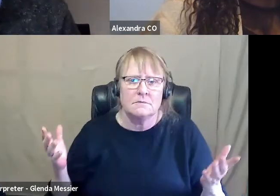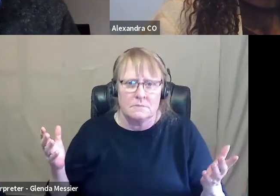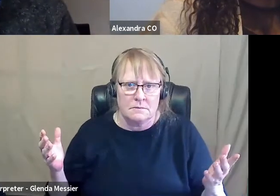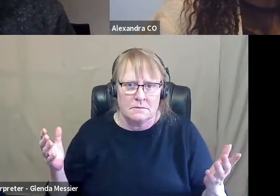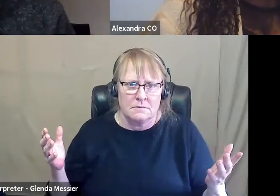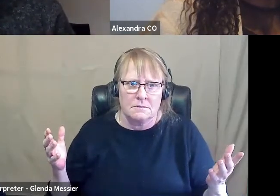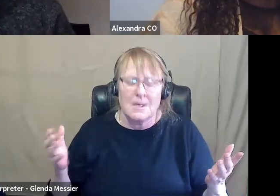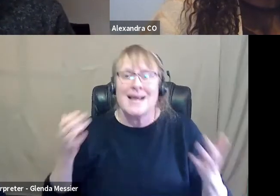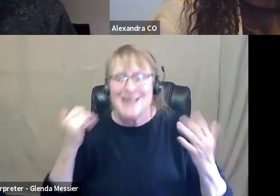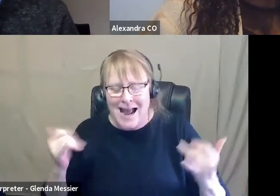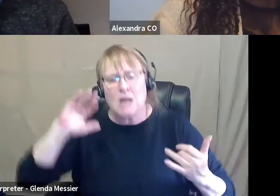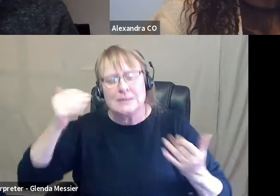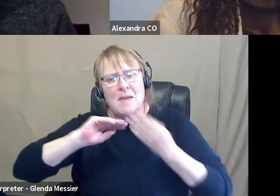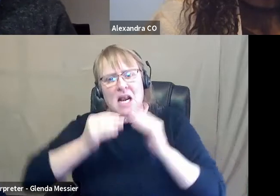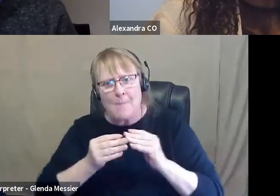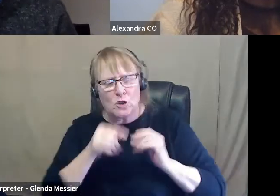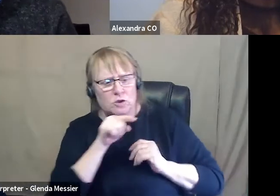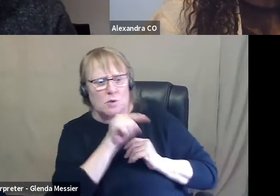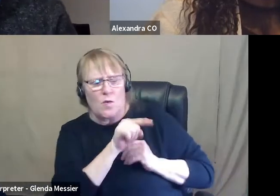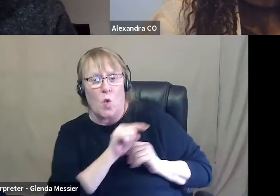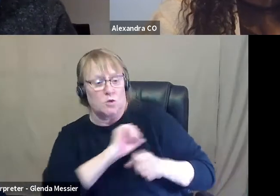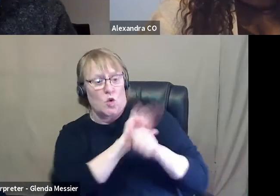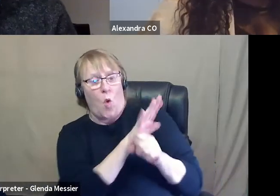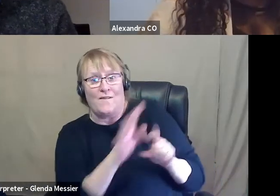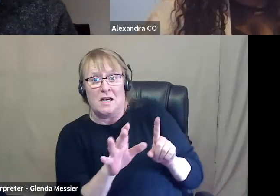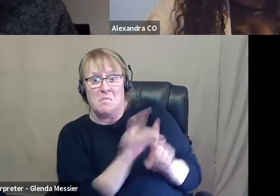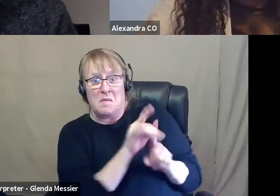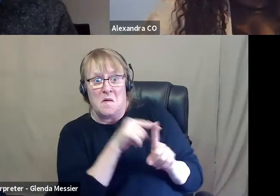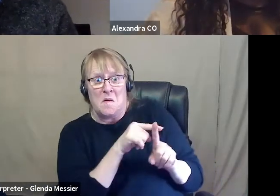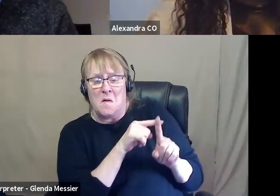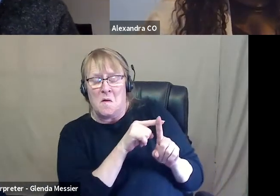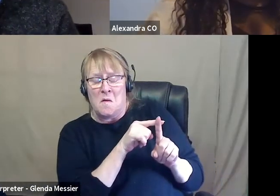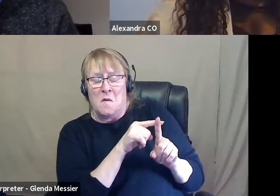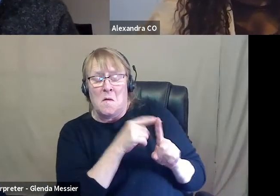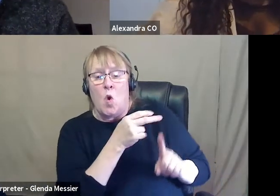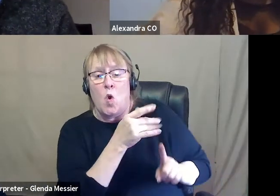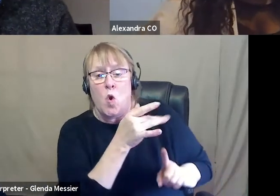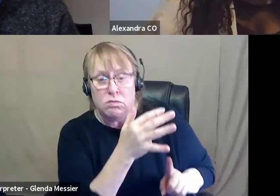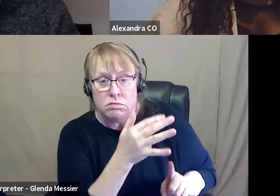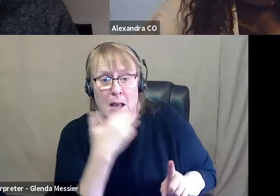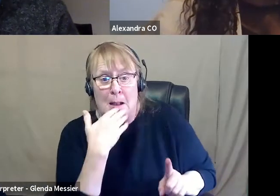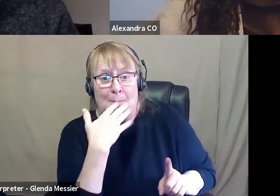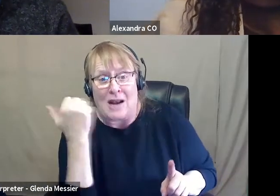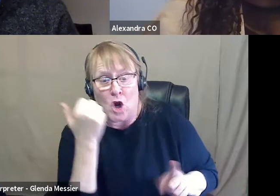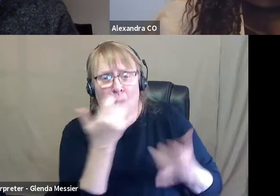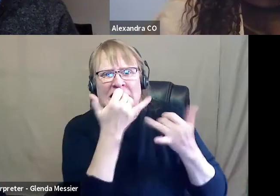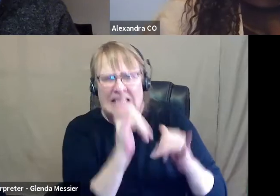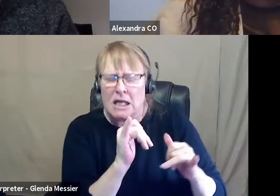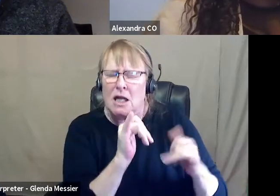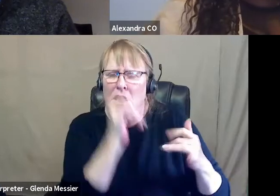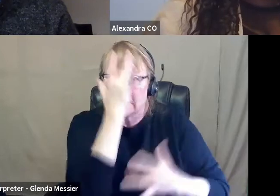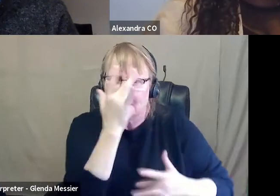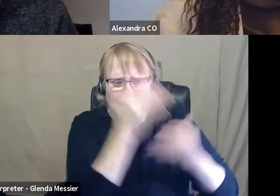these long haulers will have symptoms months and months later. So at this point, I would be very surprised